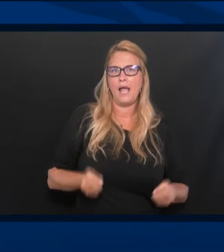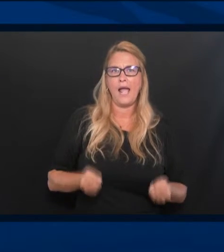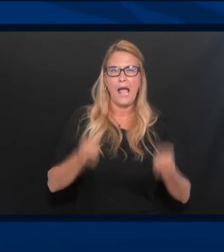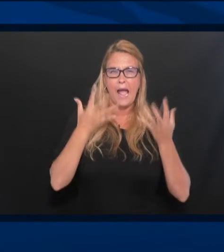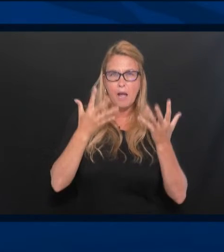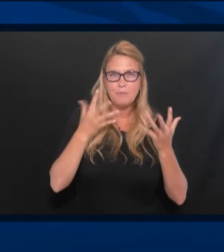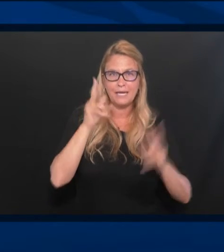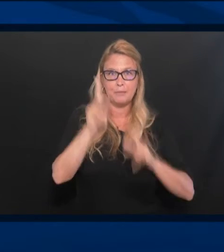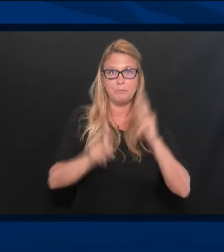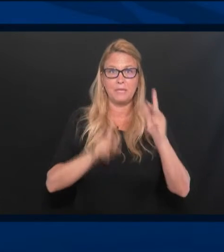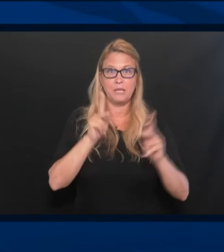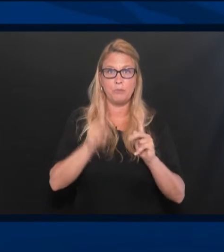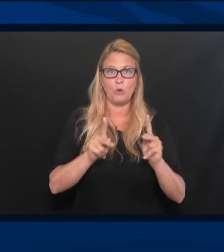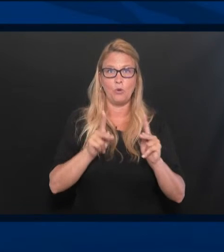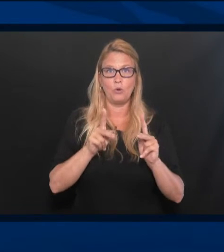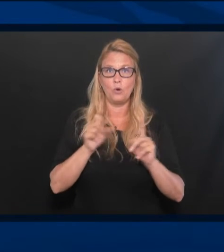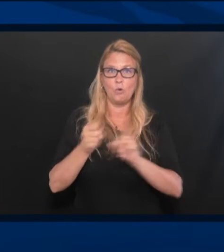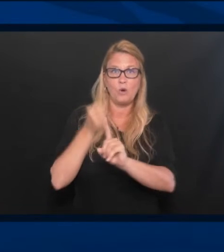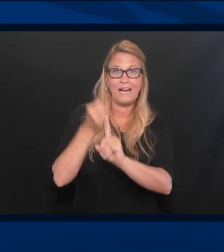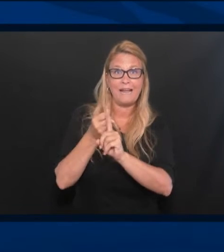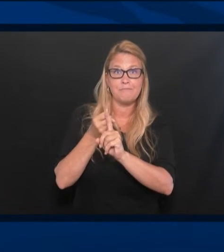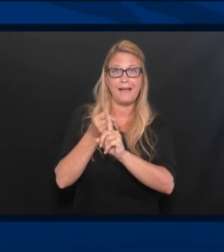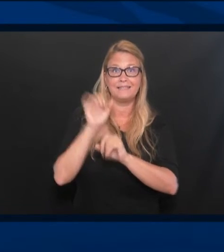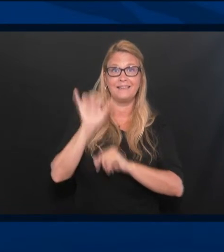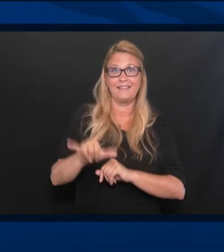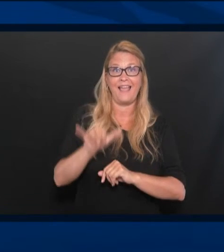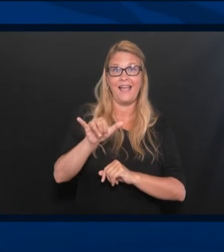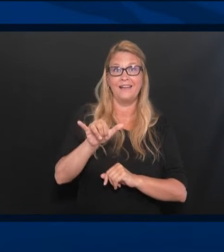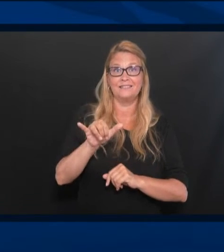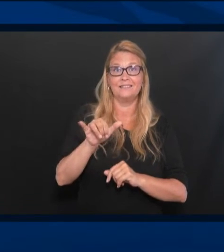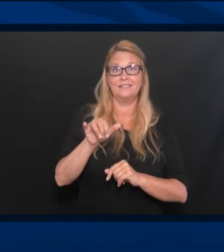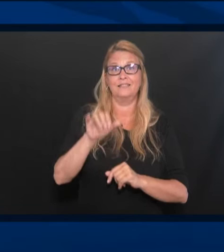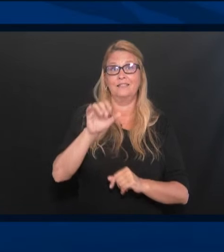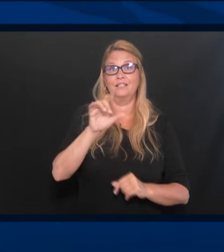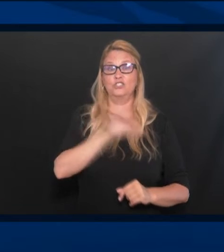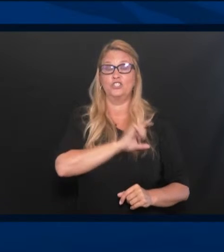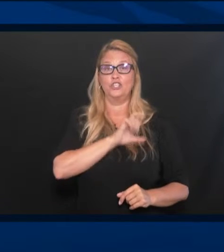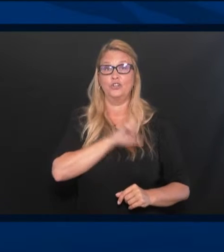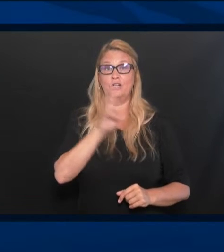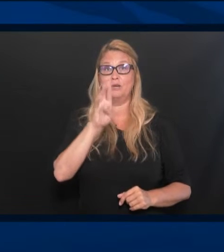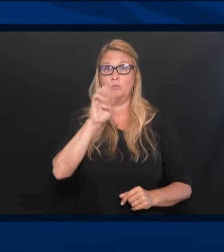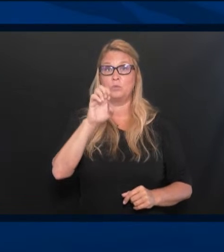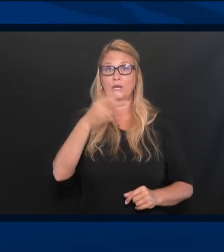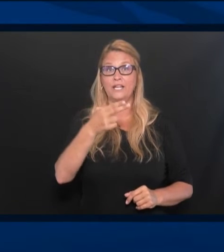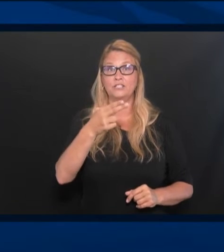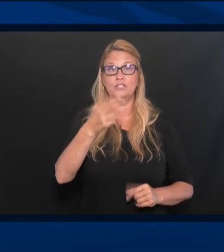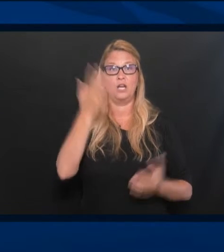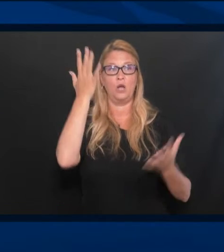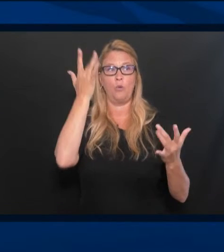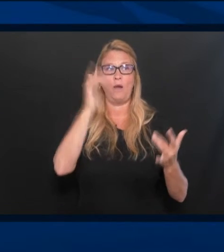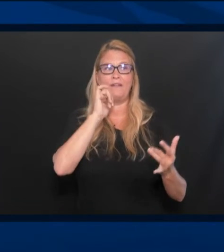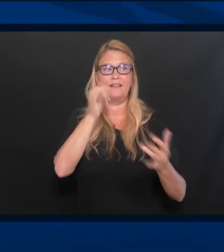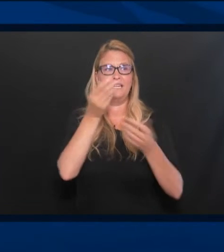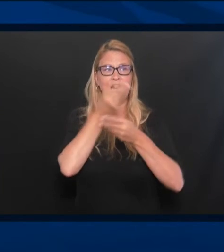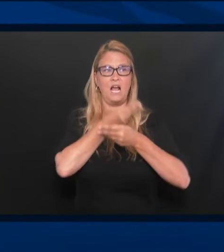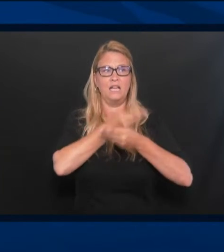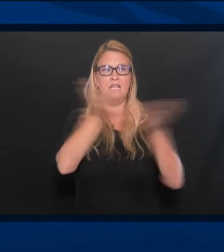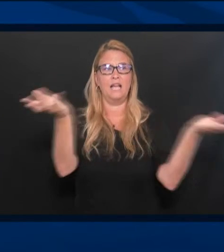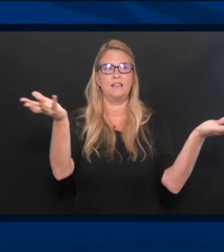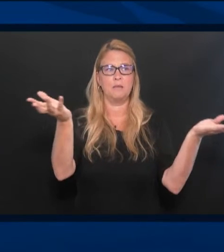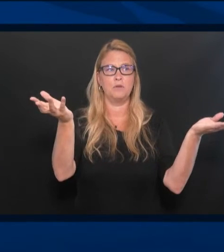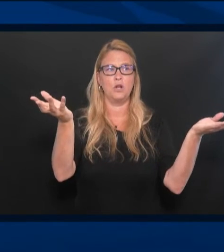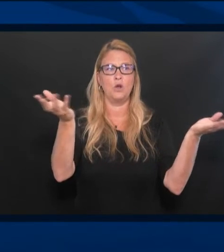people were affected by this as well? Do we know why Workforce did not send out a press release alerting the public to what